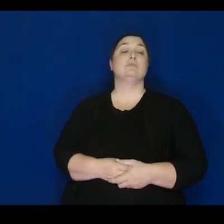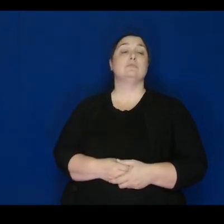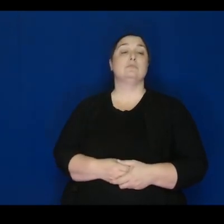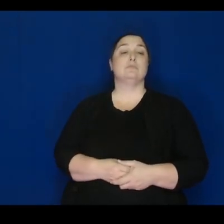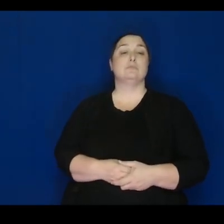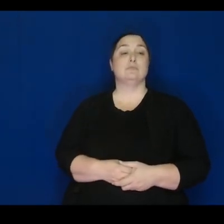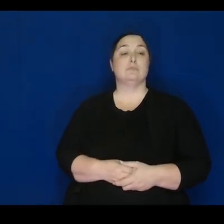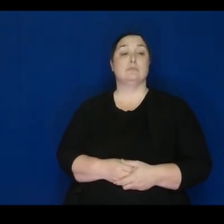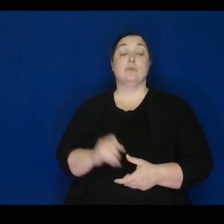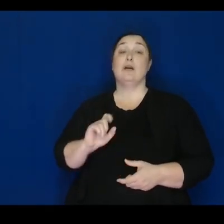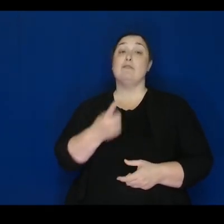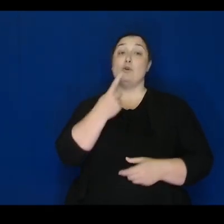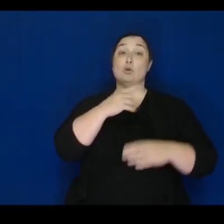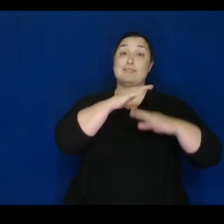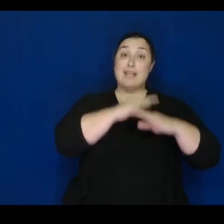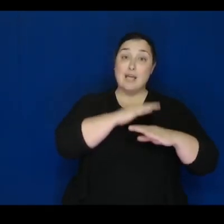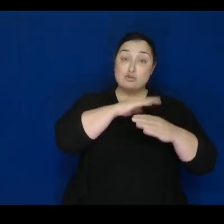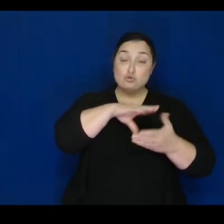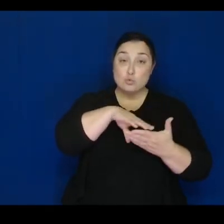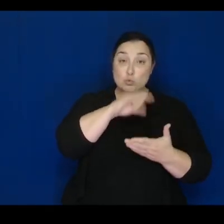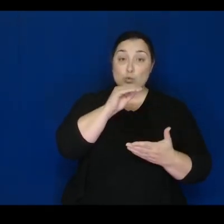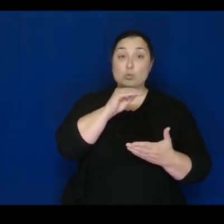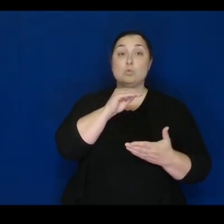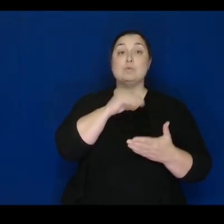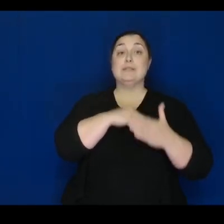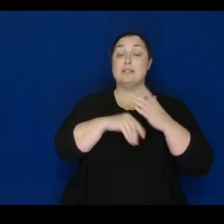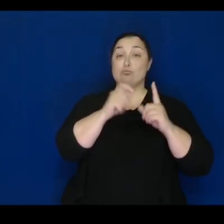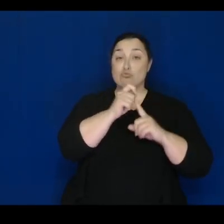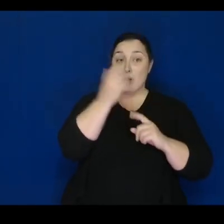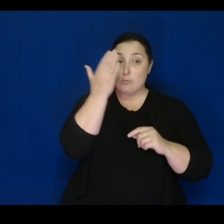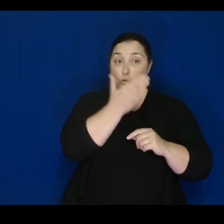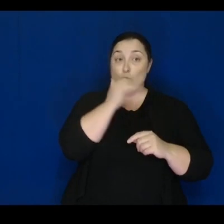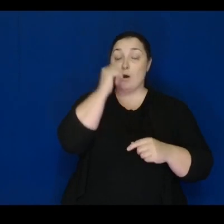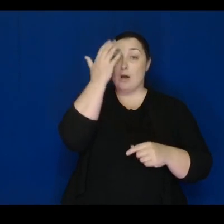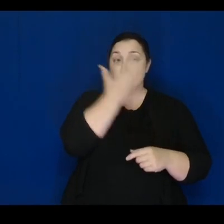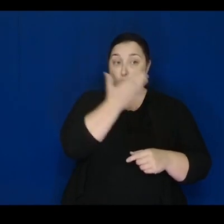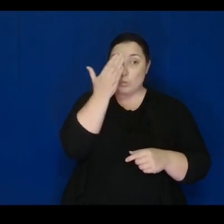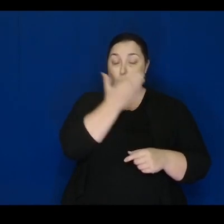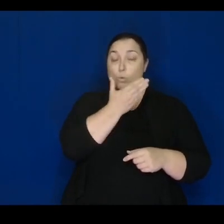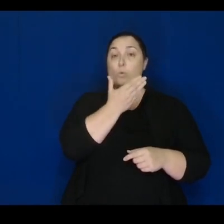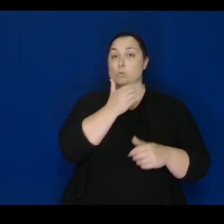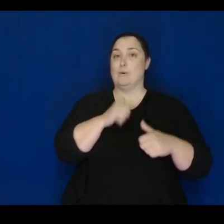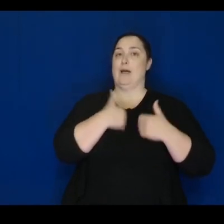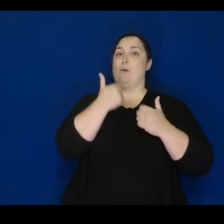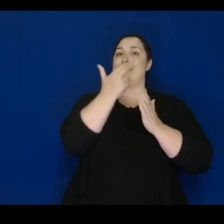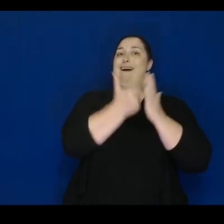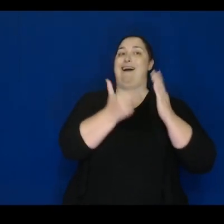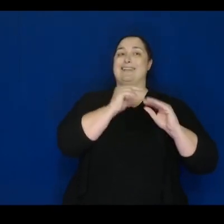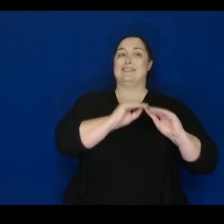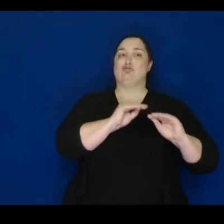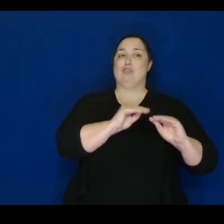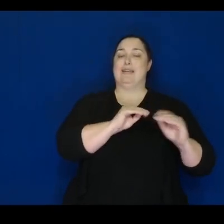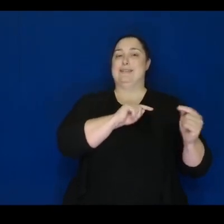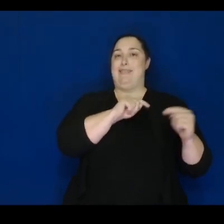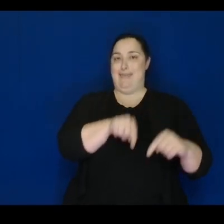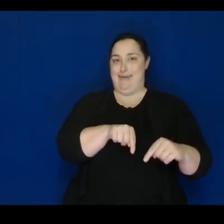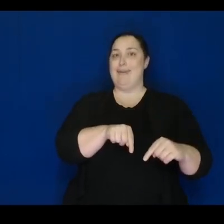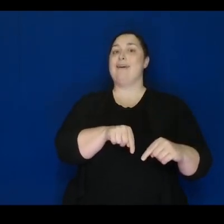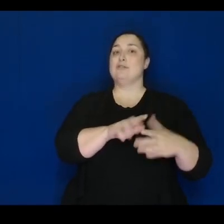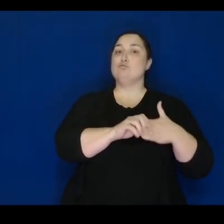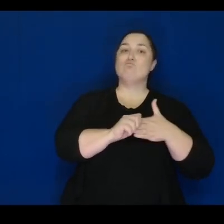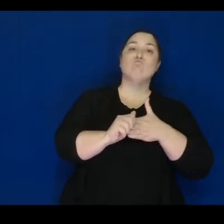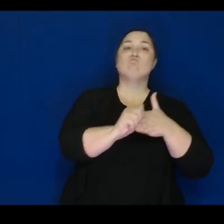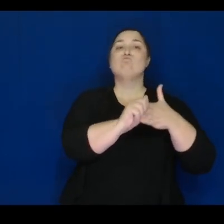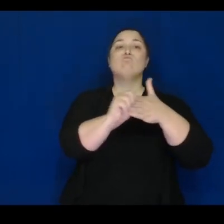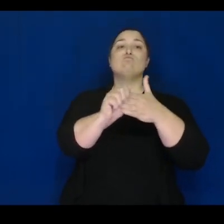we had First Nations students in primary and secondary. So we had our arts educators on the floor, taking the students throughout